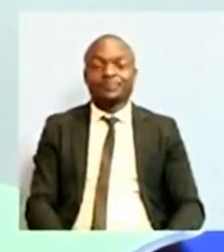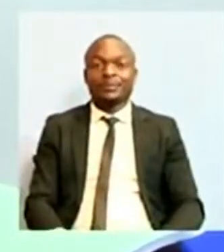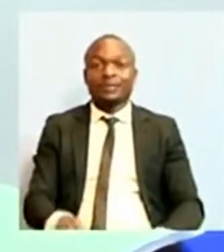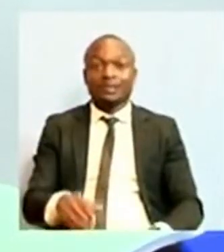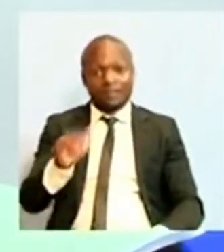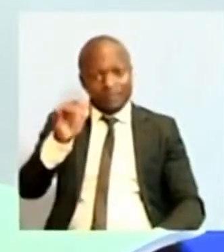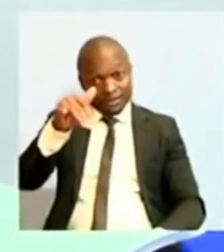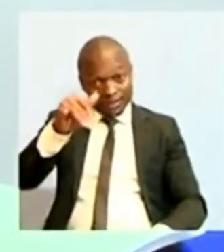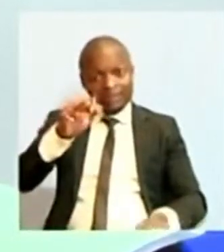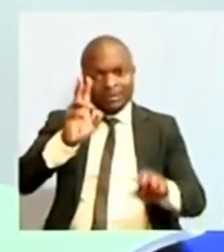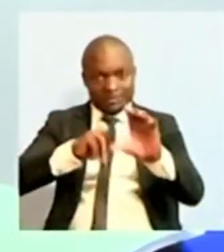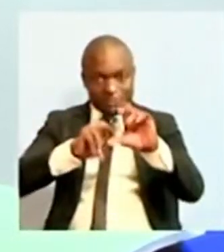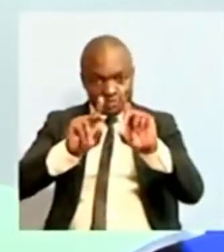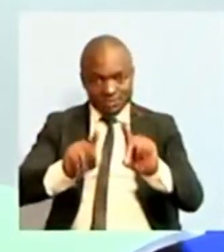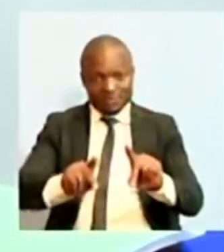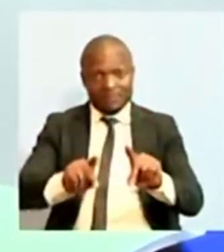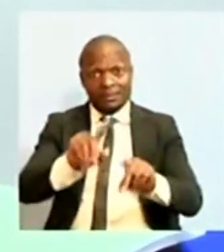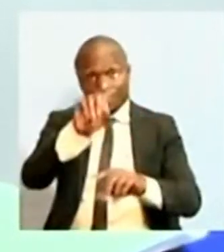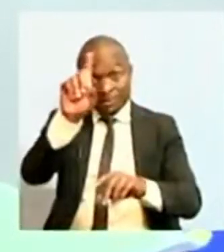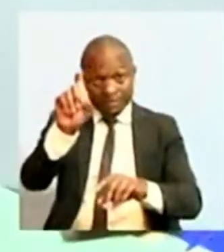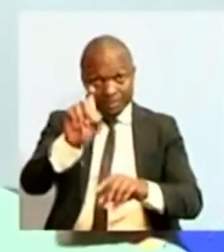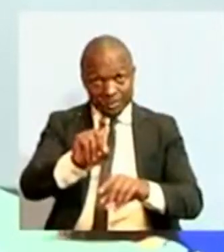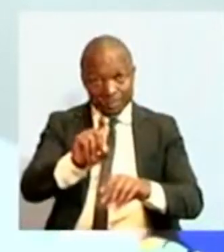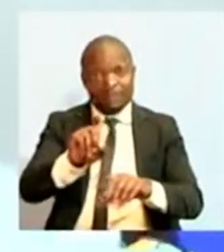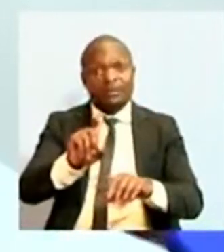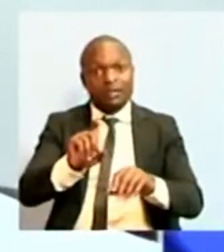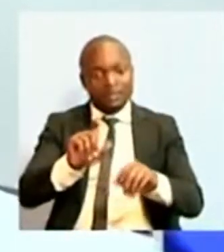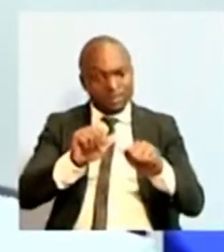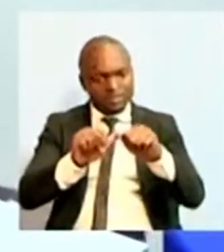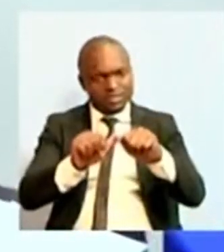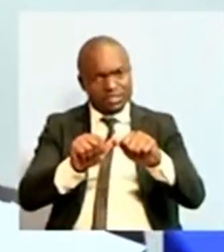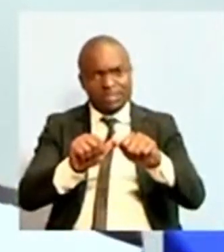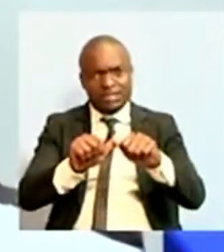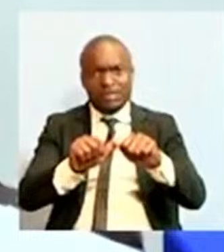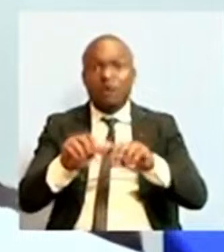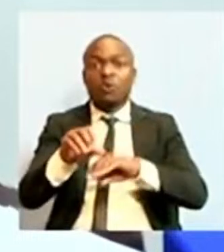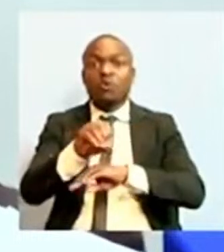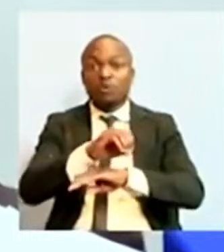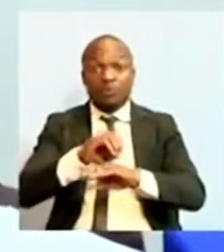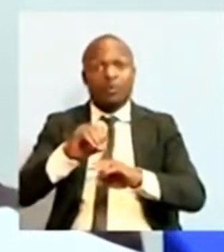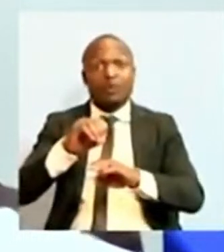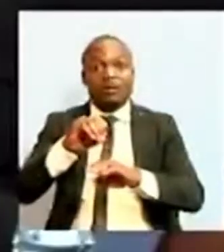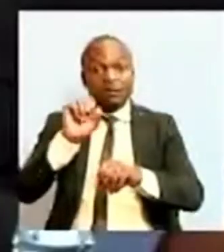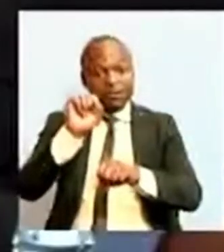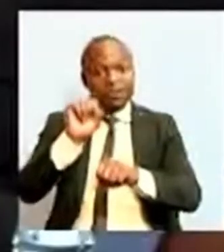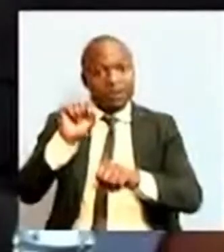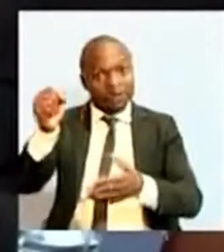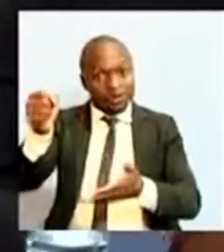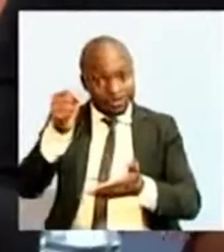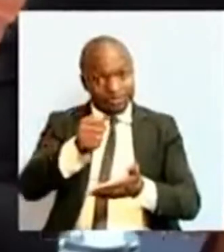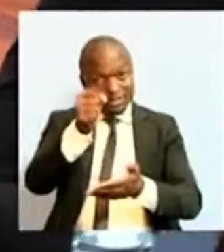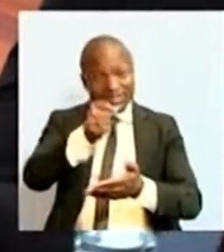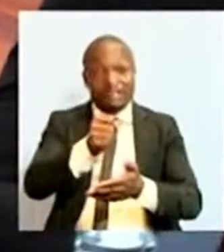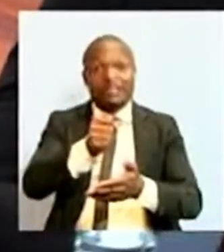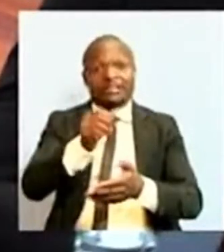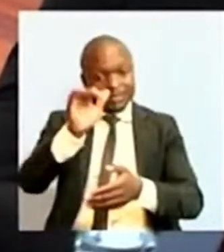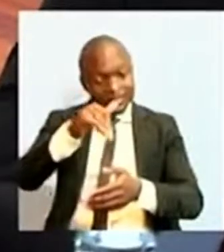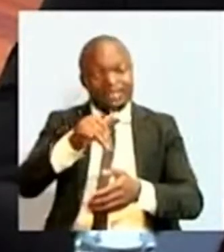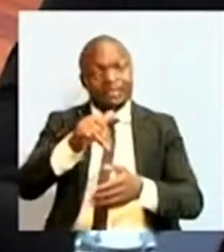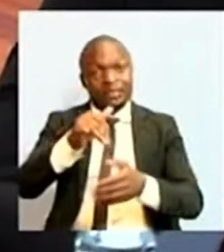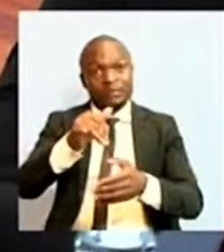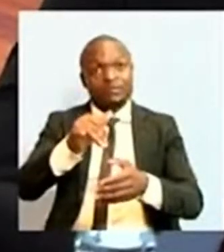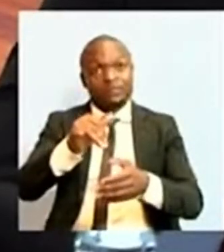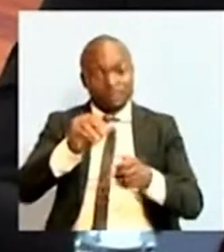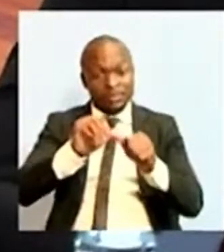Yes, Chair. I think the question is, are we still overemployed? I would say yes, we're still overemployed.